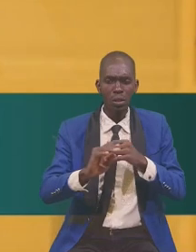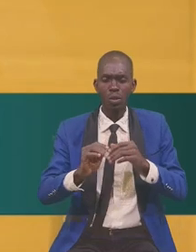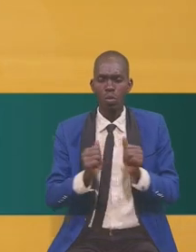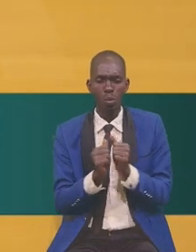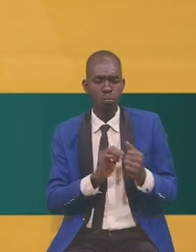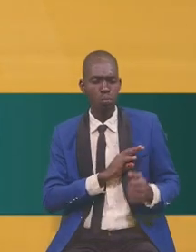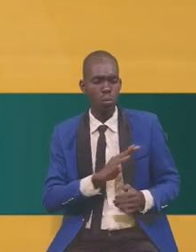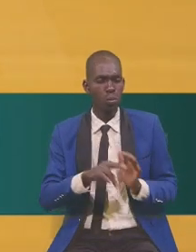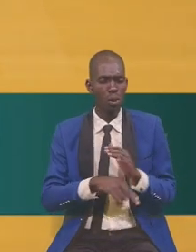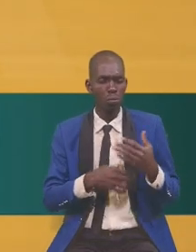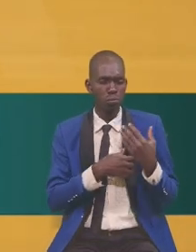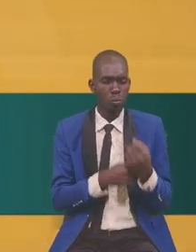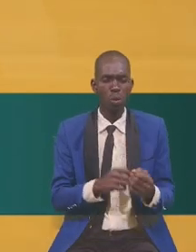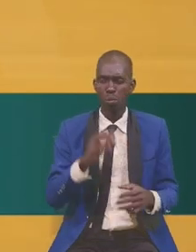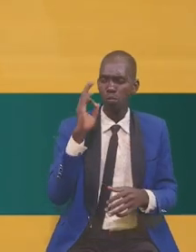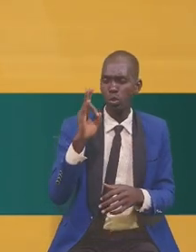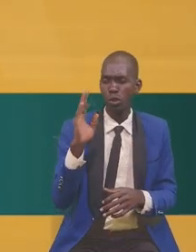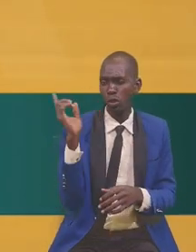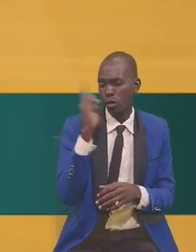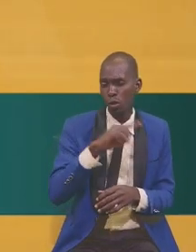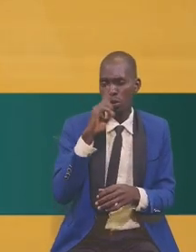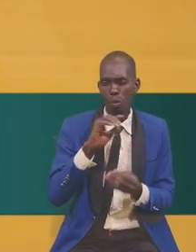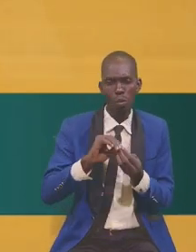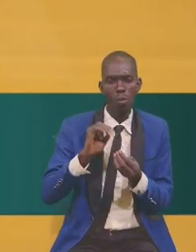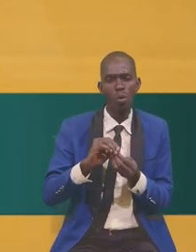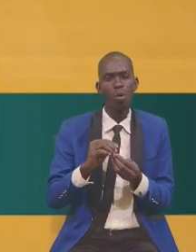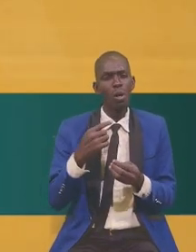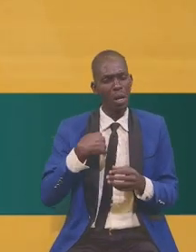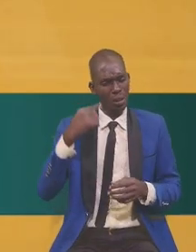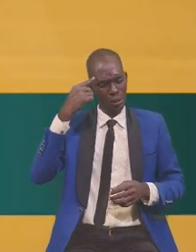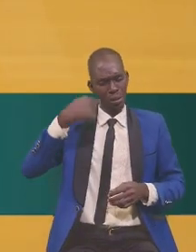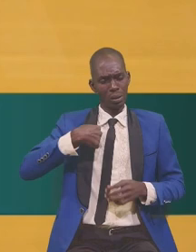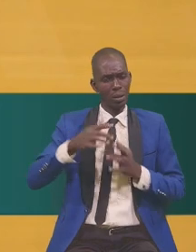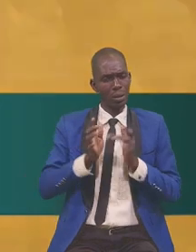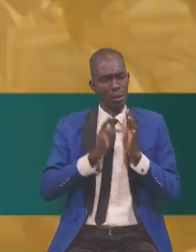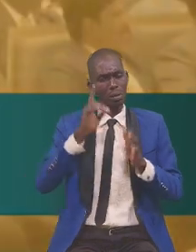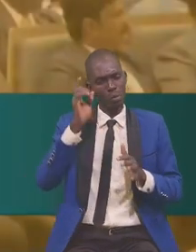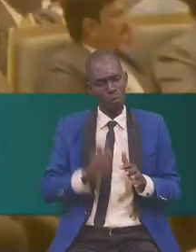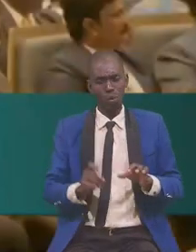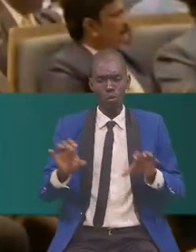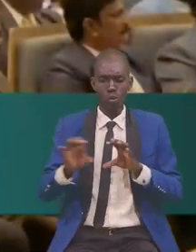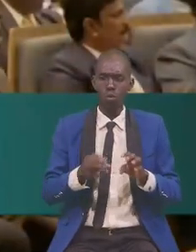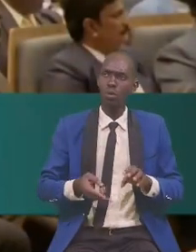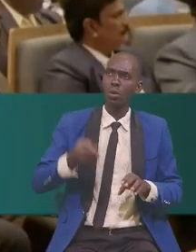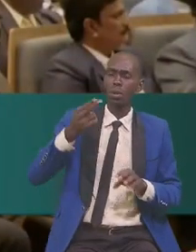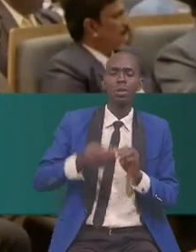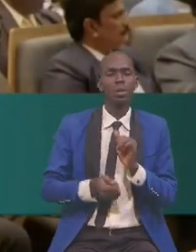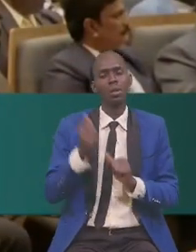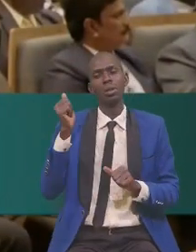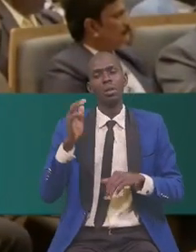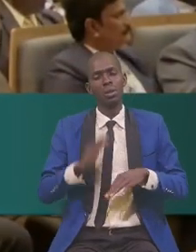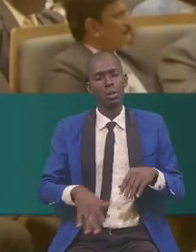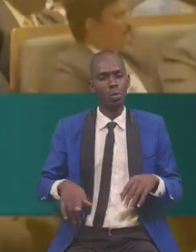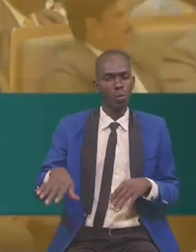higher than they have gone. Don't you think? With grace, I should be higher than those who